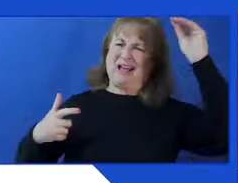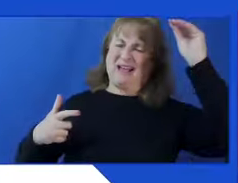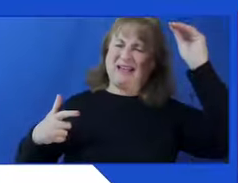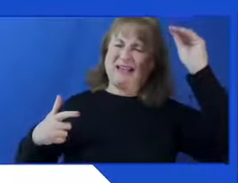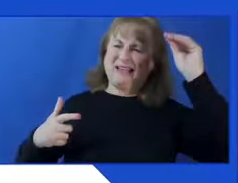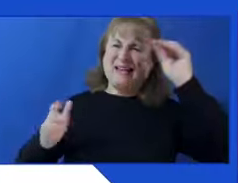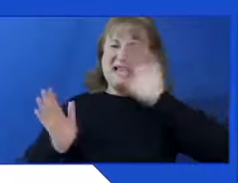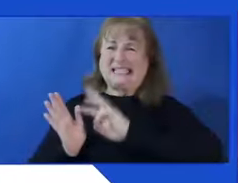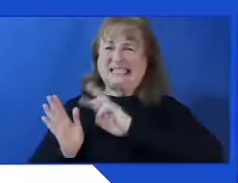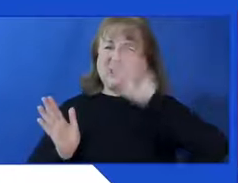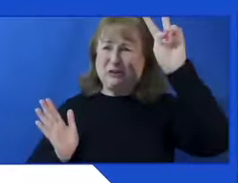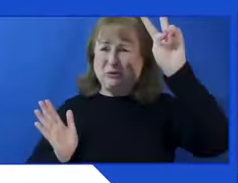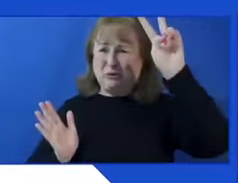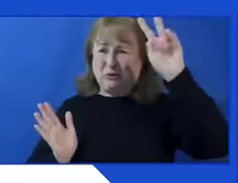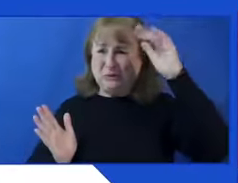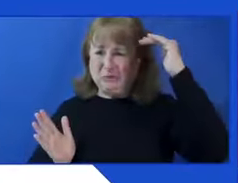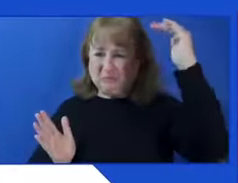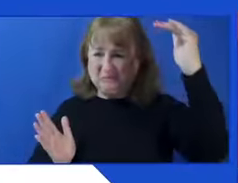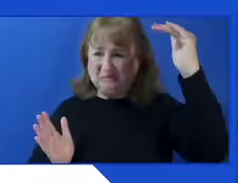6'2",